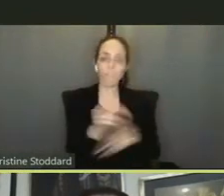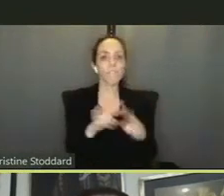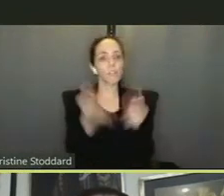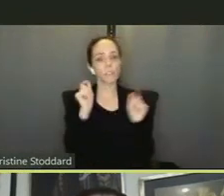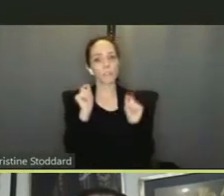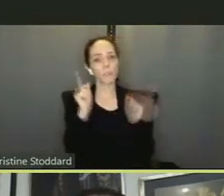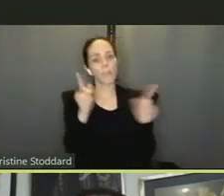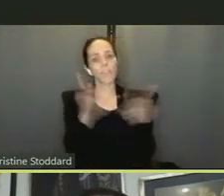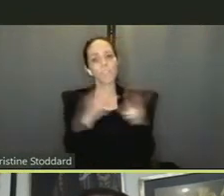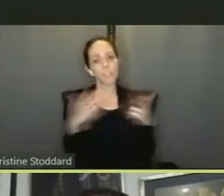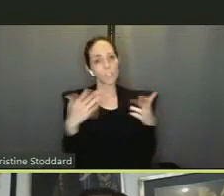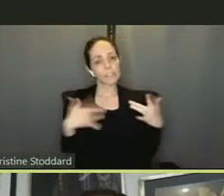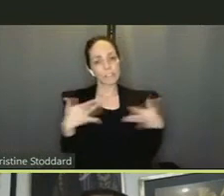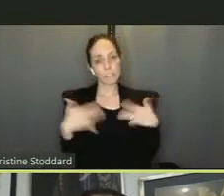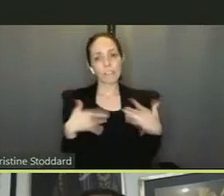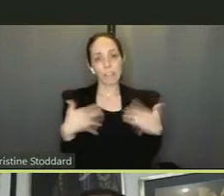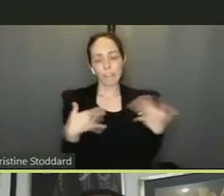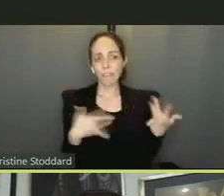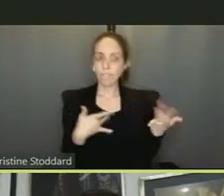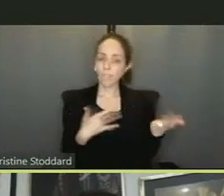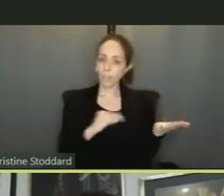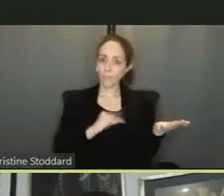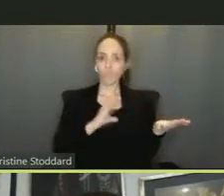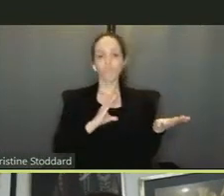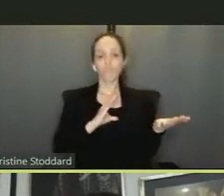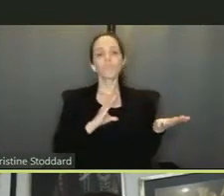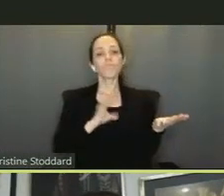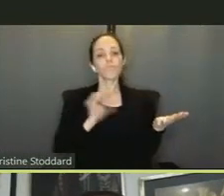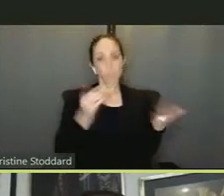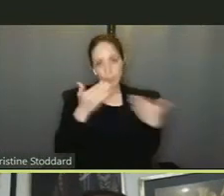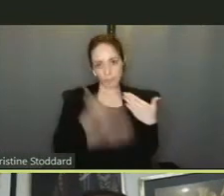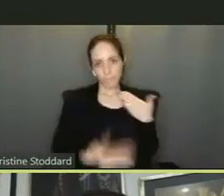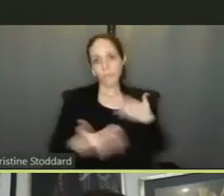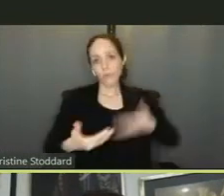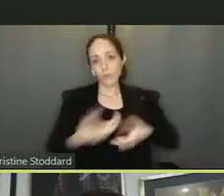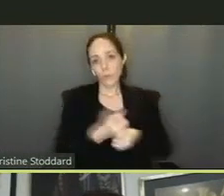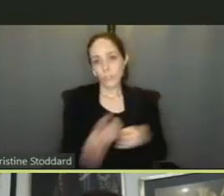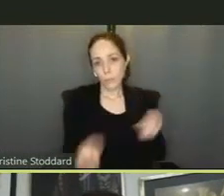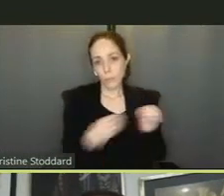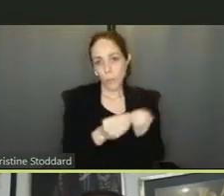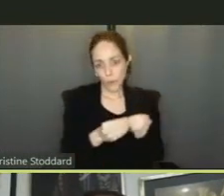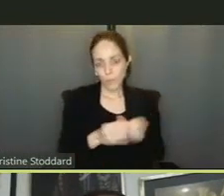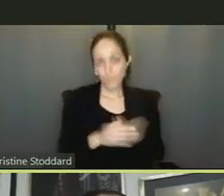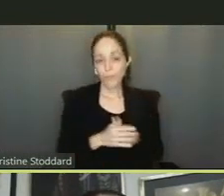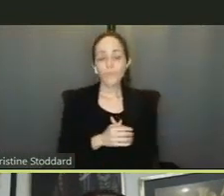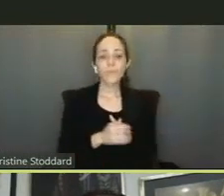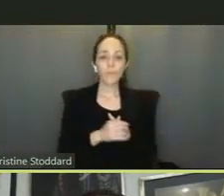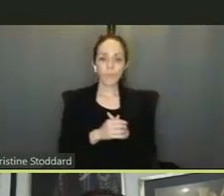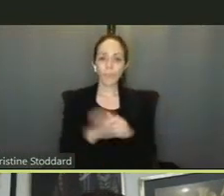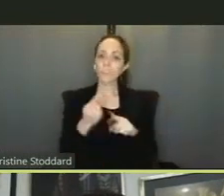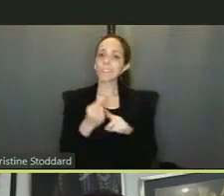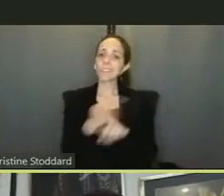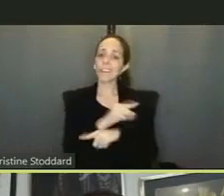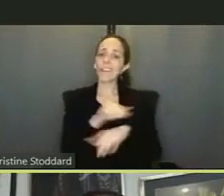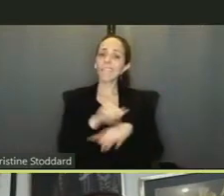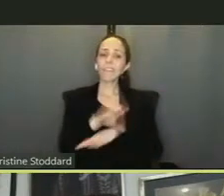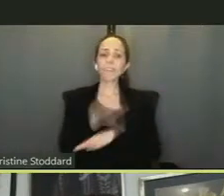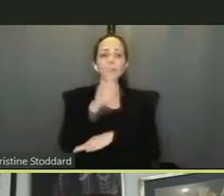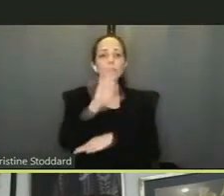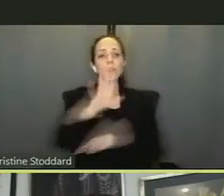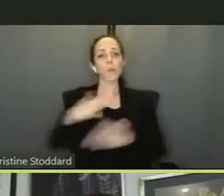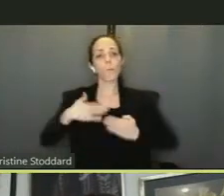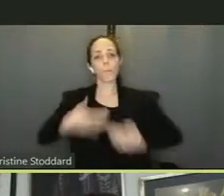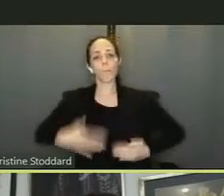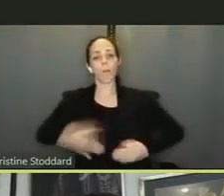encouraging. And again, when we talk about side effects, like Dr. Simpson said, it's actually the body's response. It's the